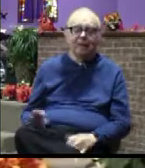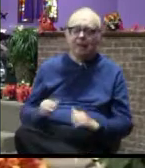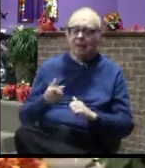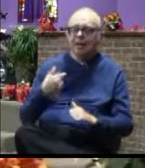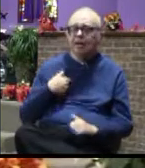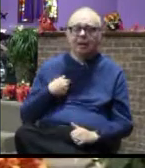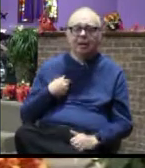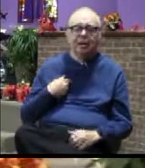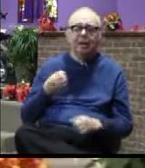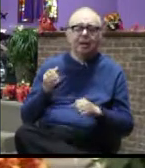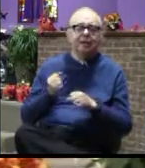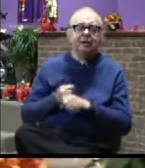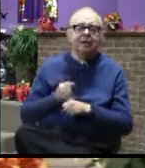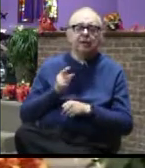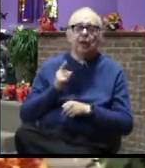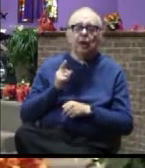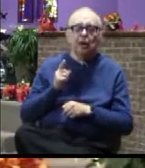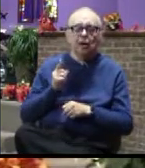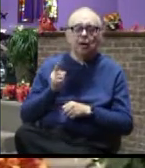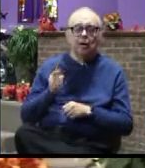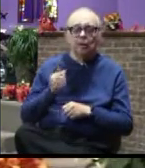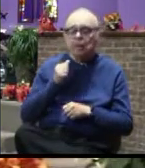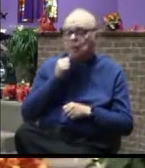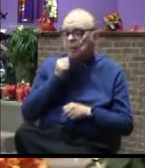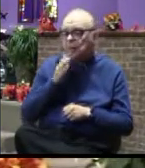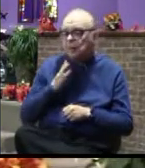how am I going to get her to like me?